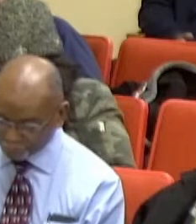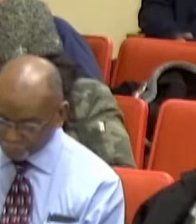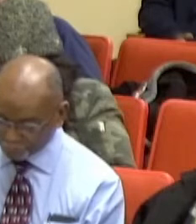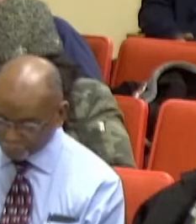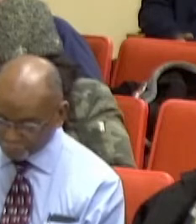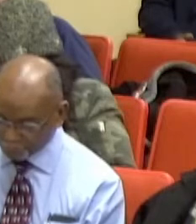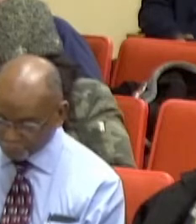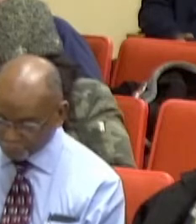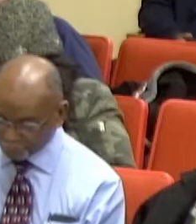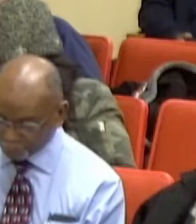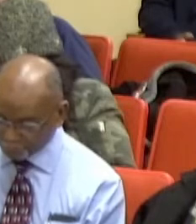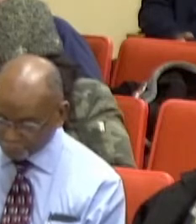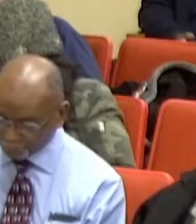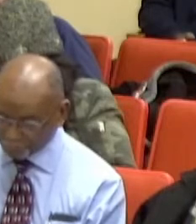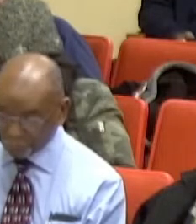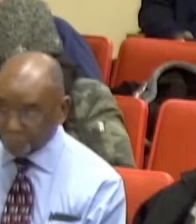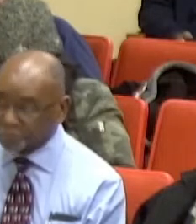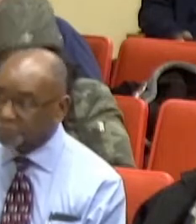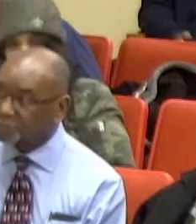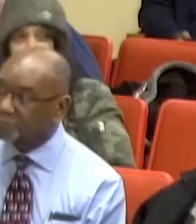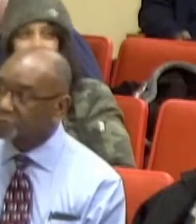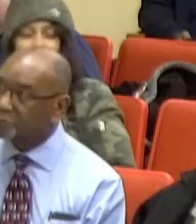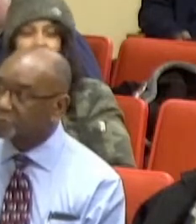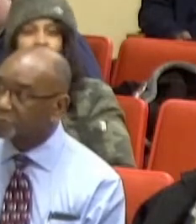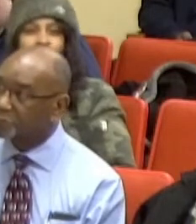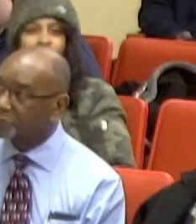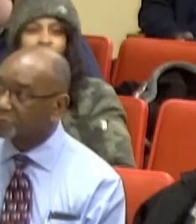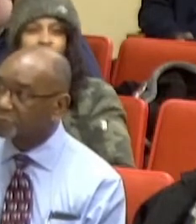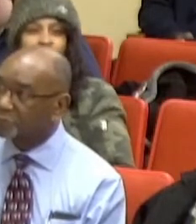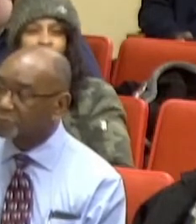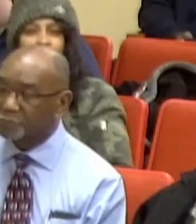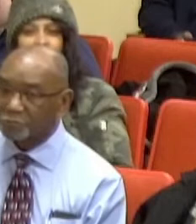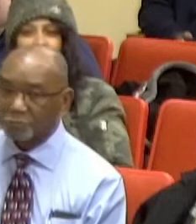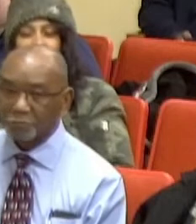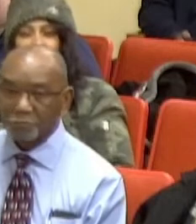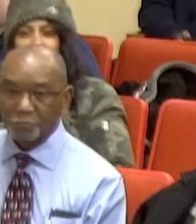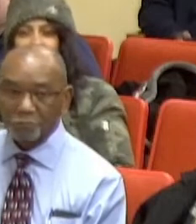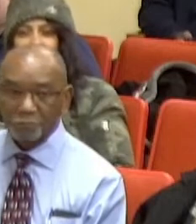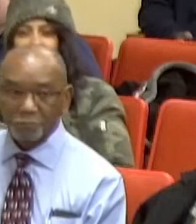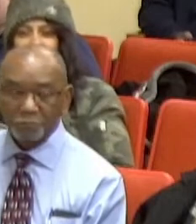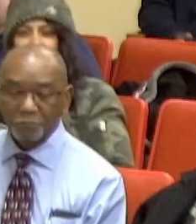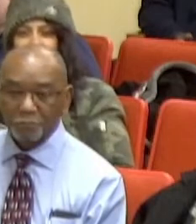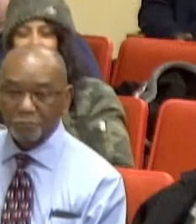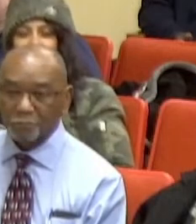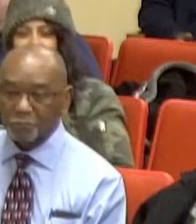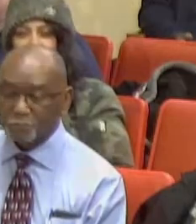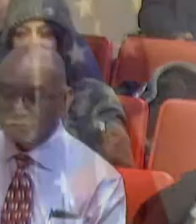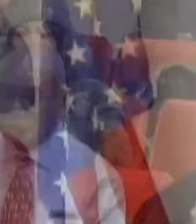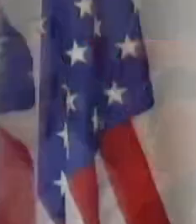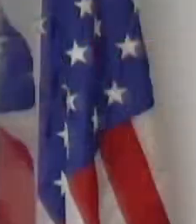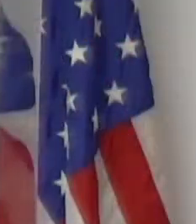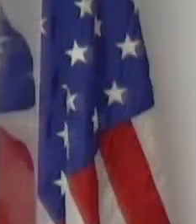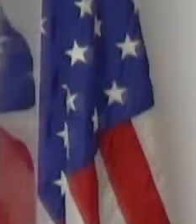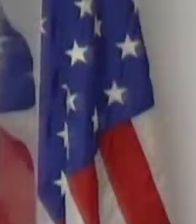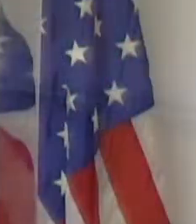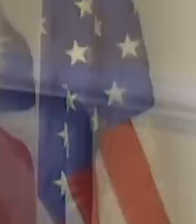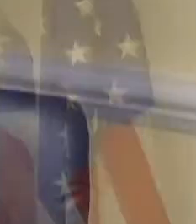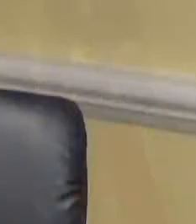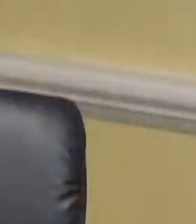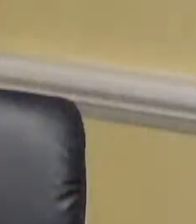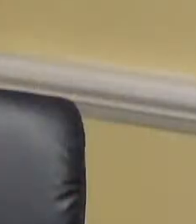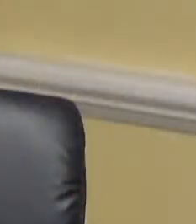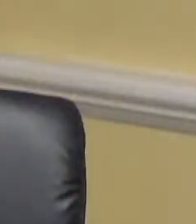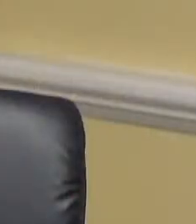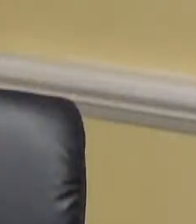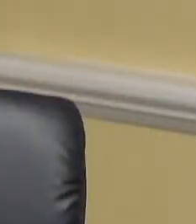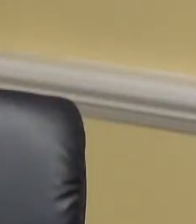would ask you to vote against this rezoning. Are there any questions I may answer? Thank you, Mr. Gillespie. Councilperson Smith, you have a question. You're recognized. Thank you,